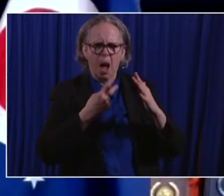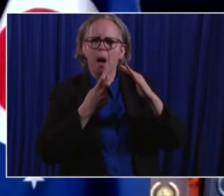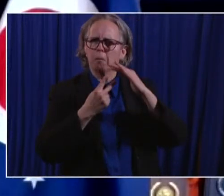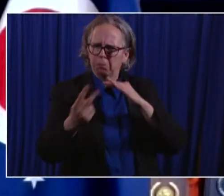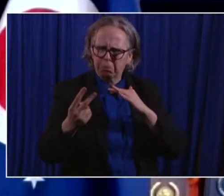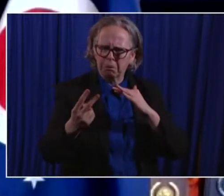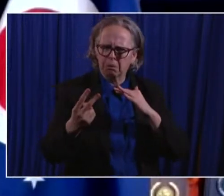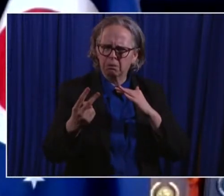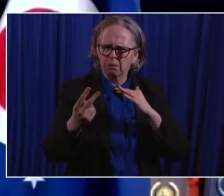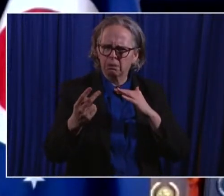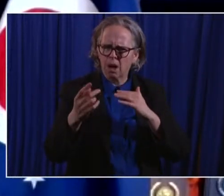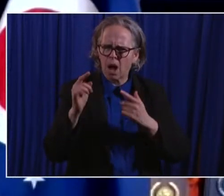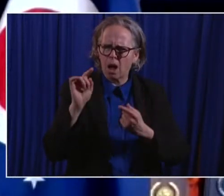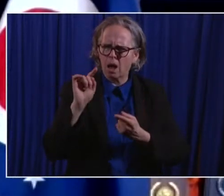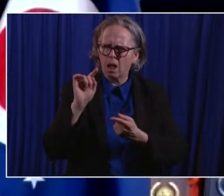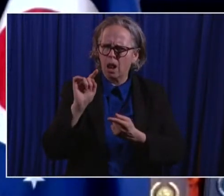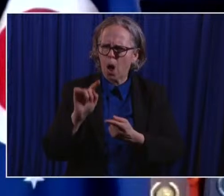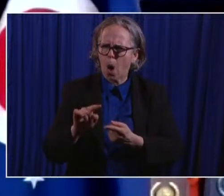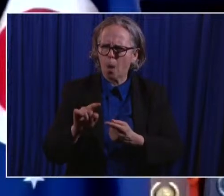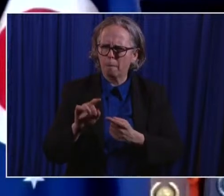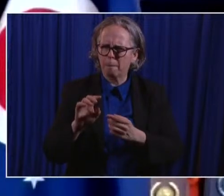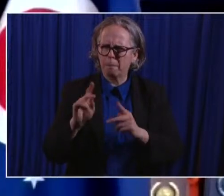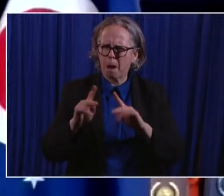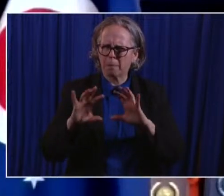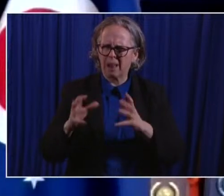Ohio. They were predicting